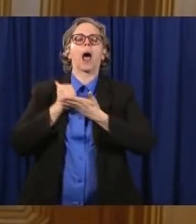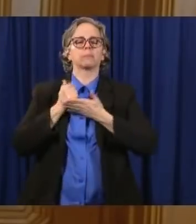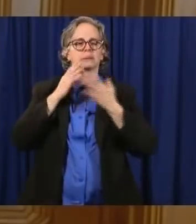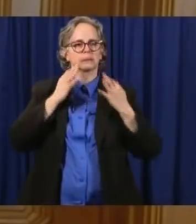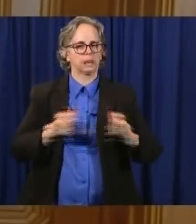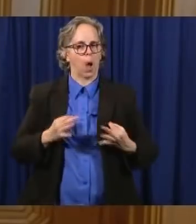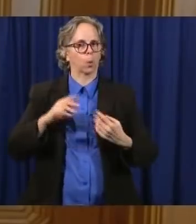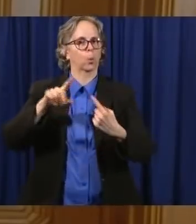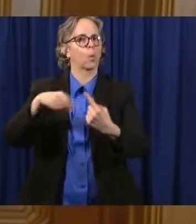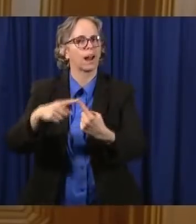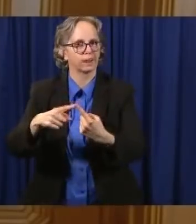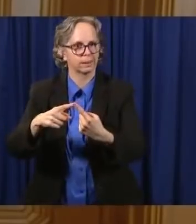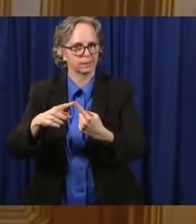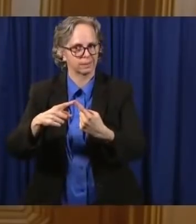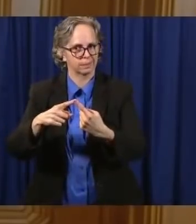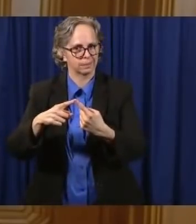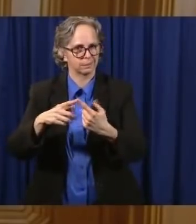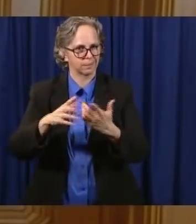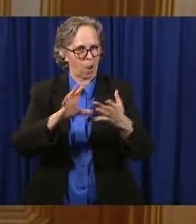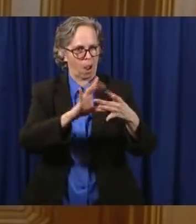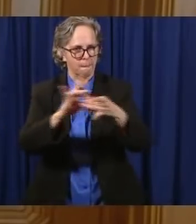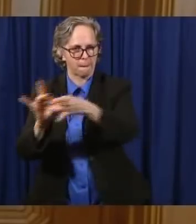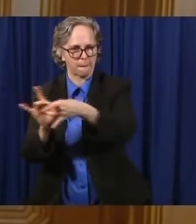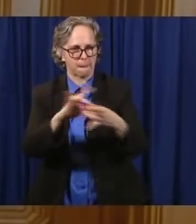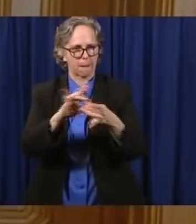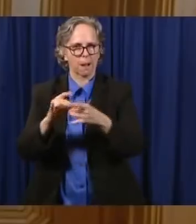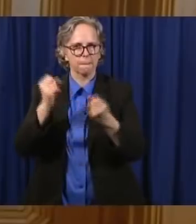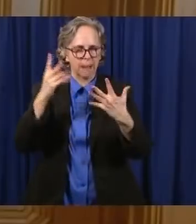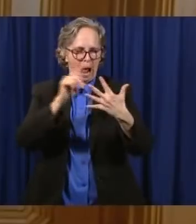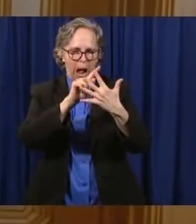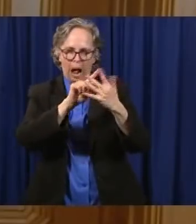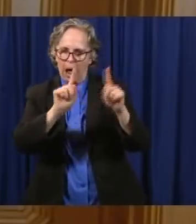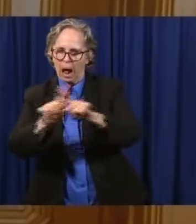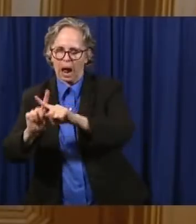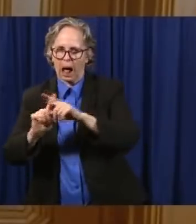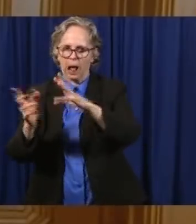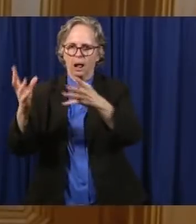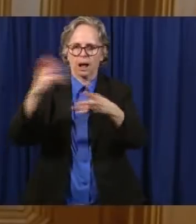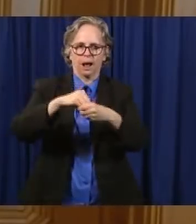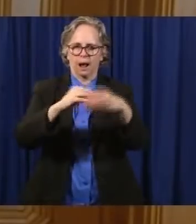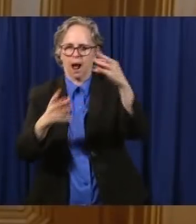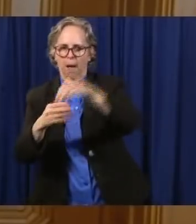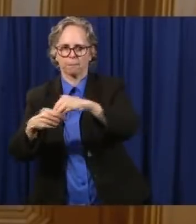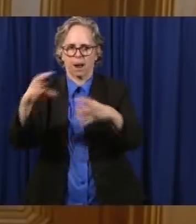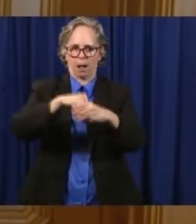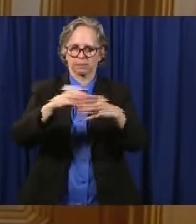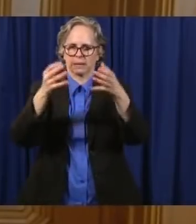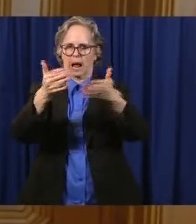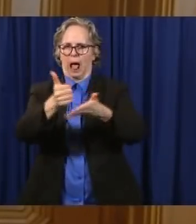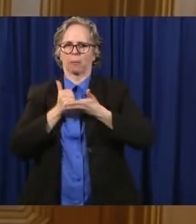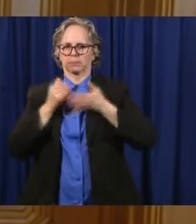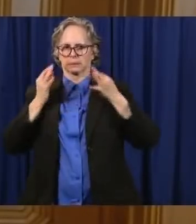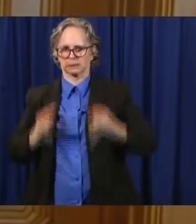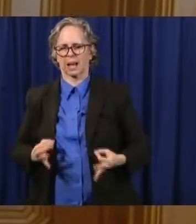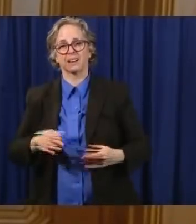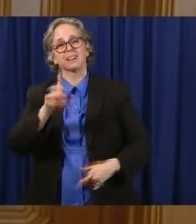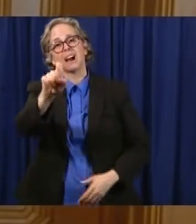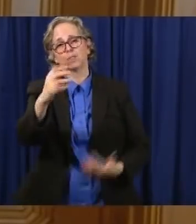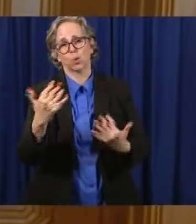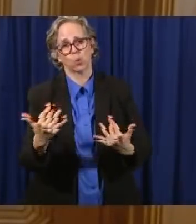back. So a lot of variables, a lot of things going on, and we're just going to have to see.